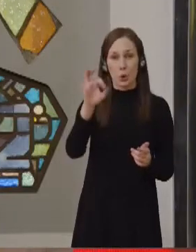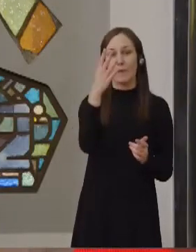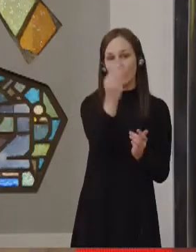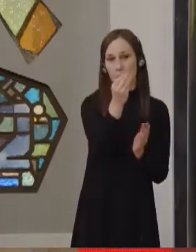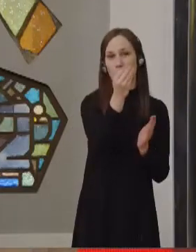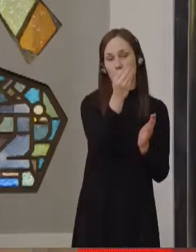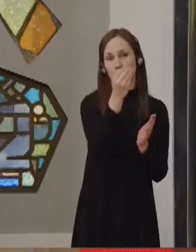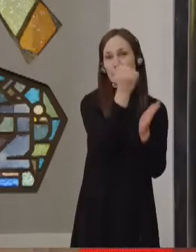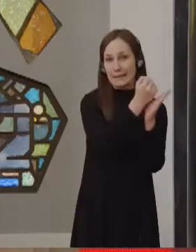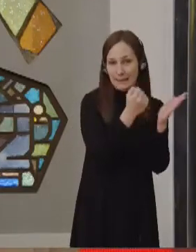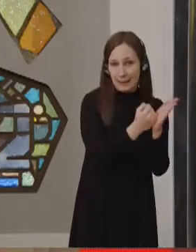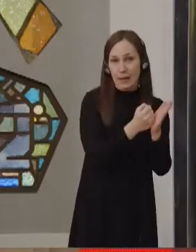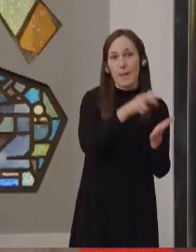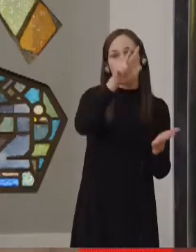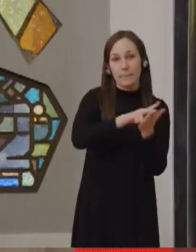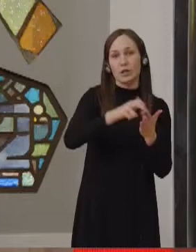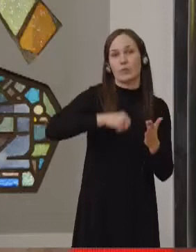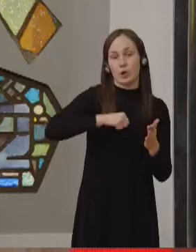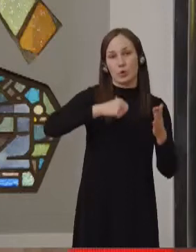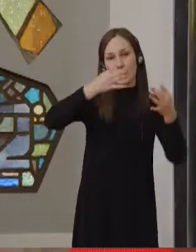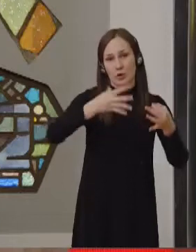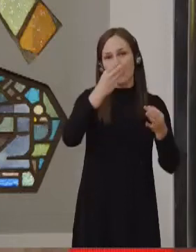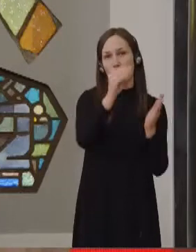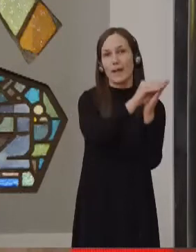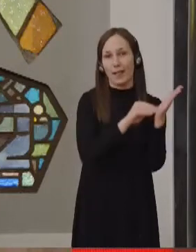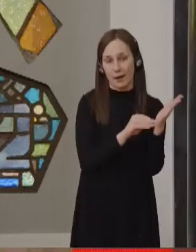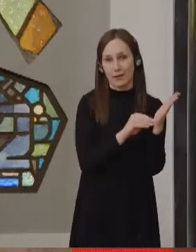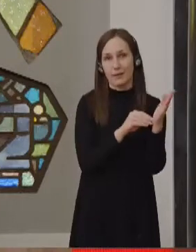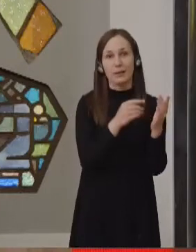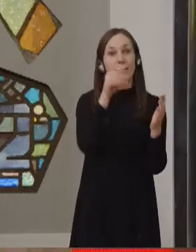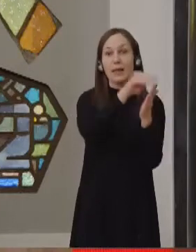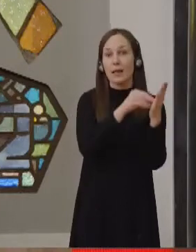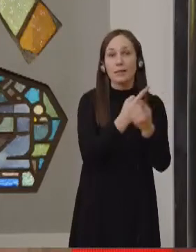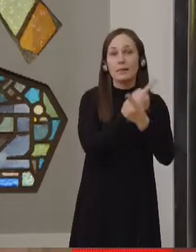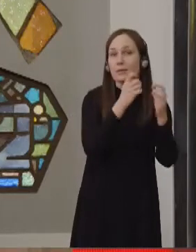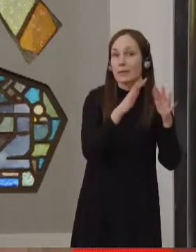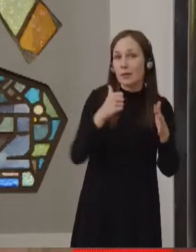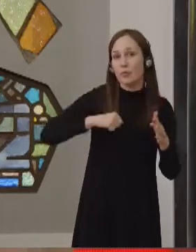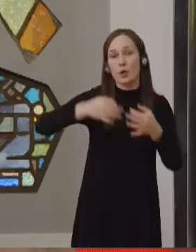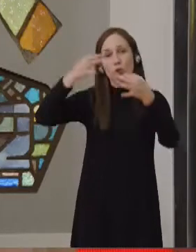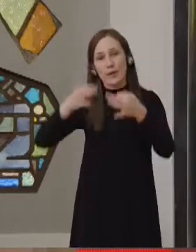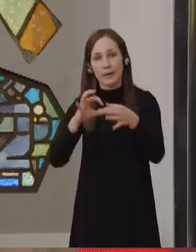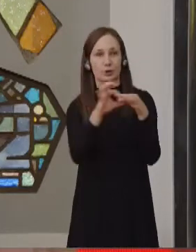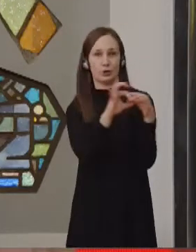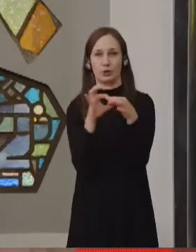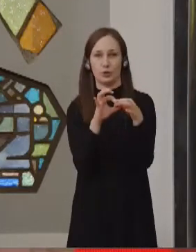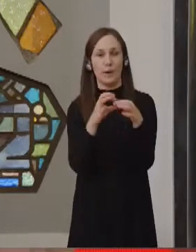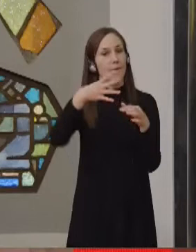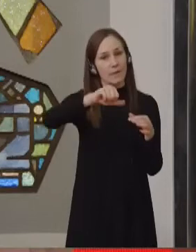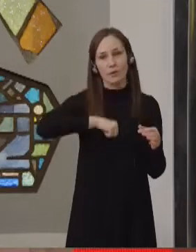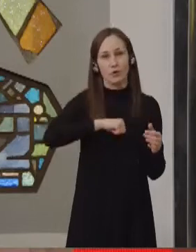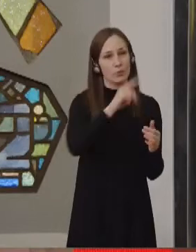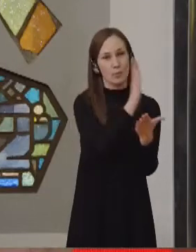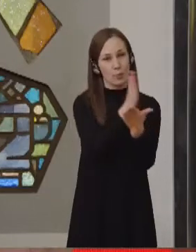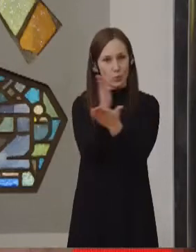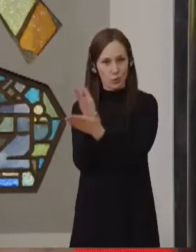The Declaration proclaims the inalienable rights that everyone is entitled to as a human being. It set out, for the